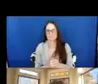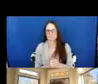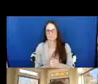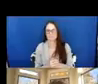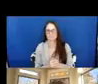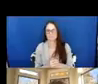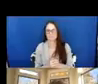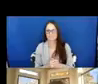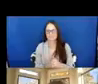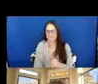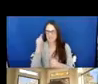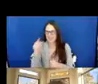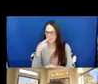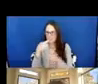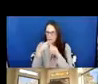I think you're muted, Eva.